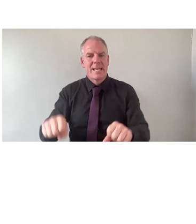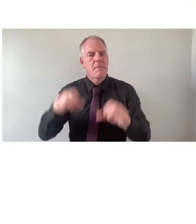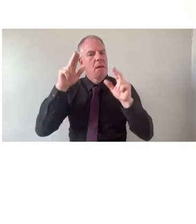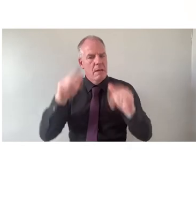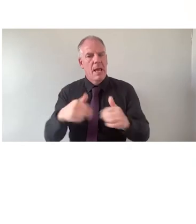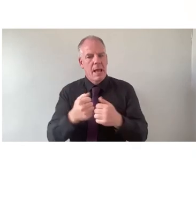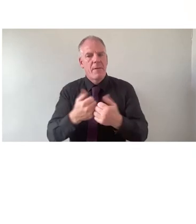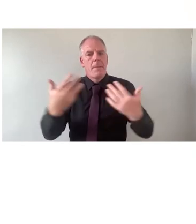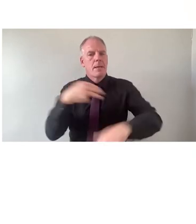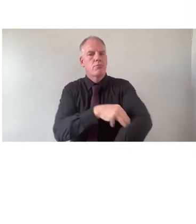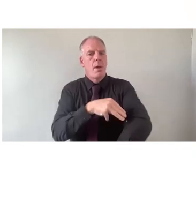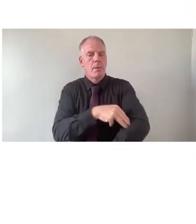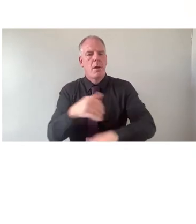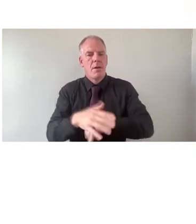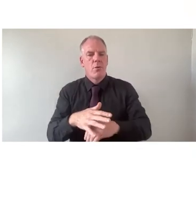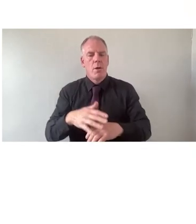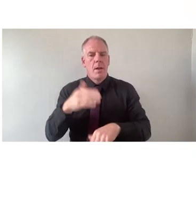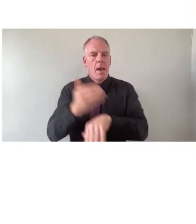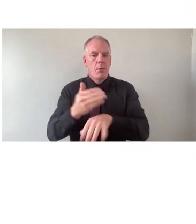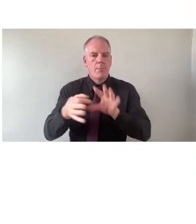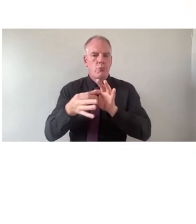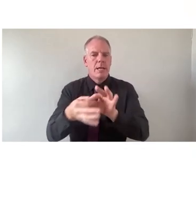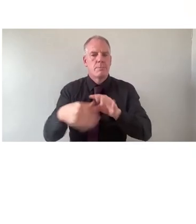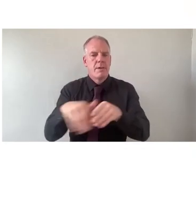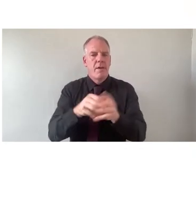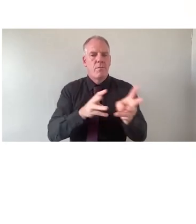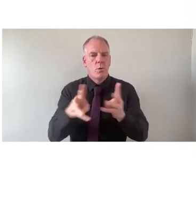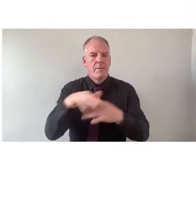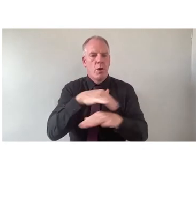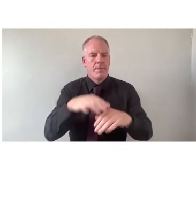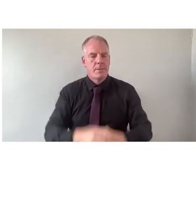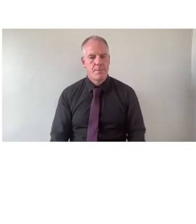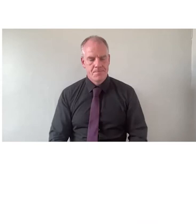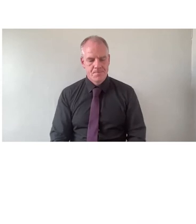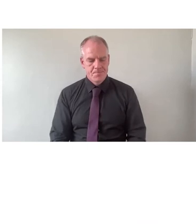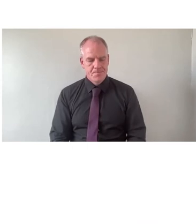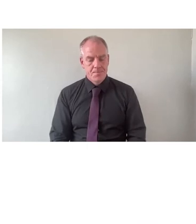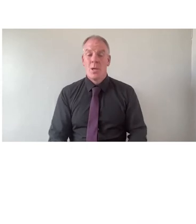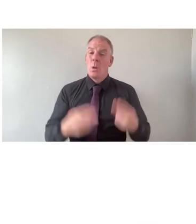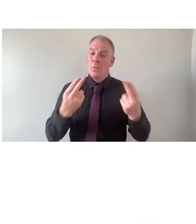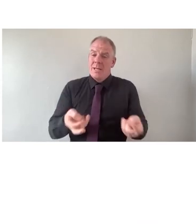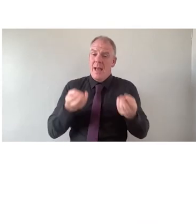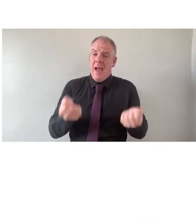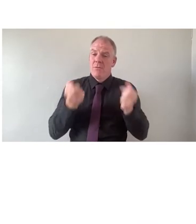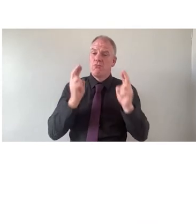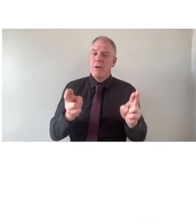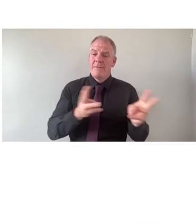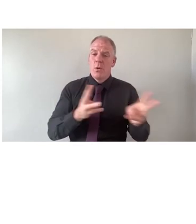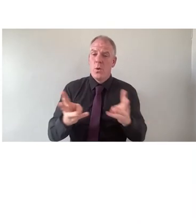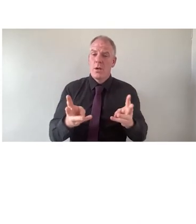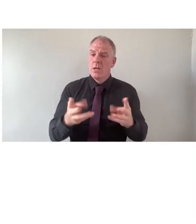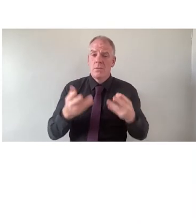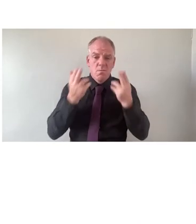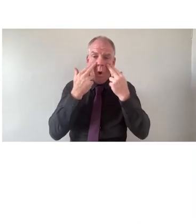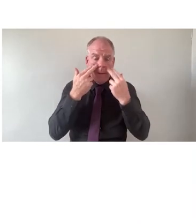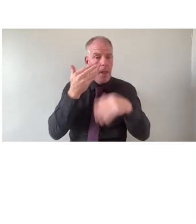difficulty for employment relationships in the workplace. Mm. We need to be given the right to work and just access mainstream employment just